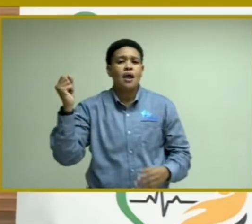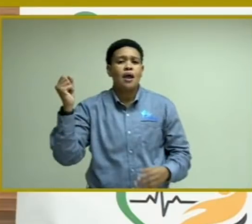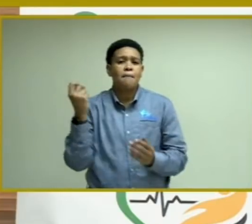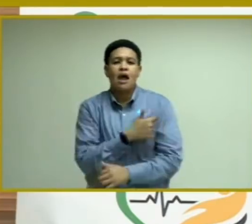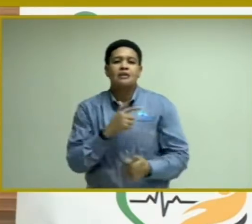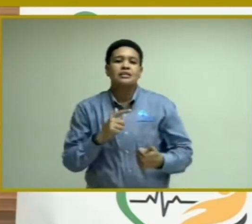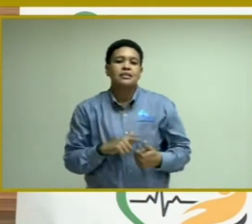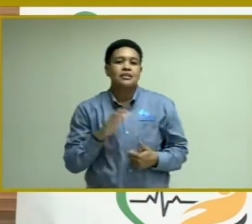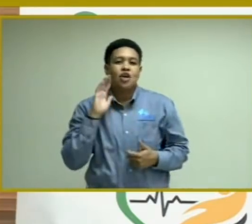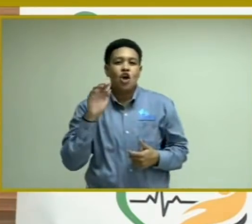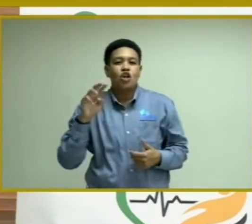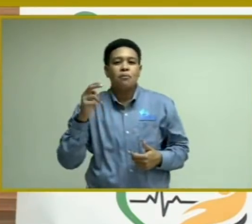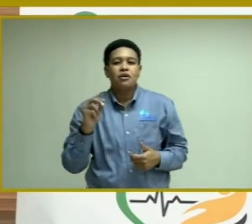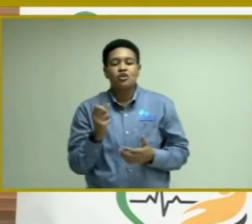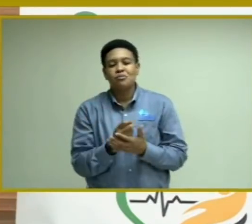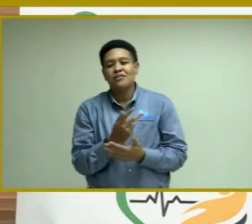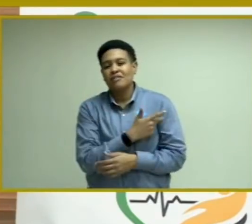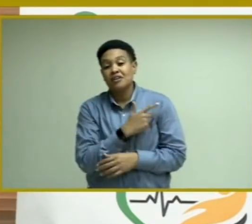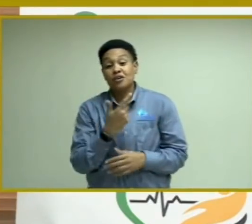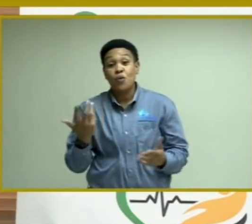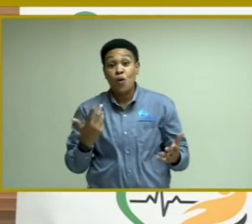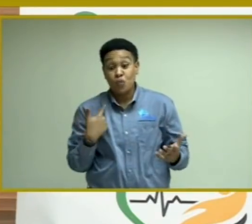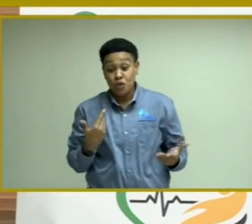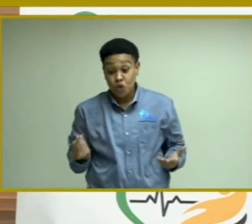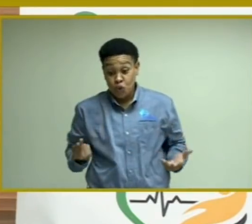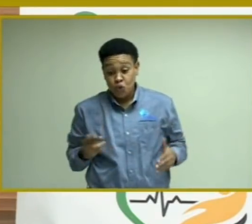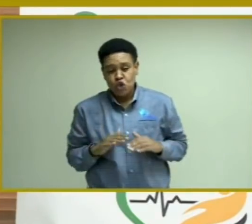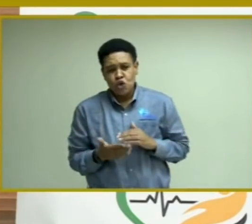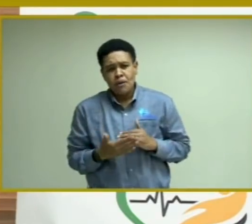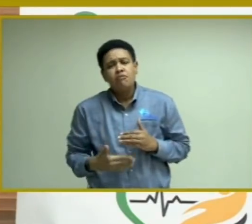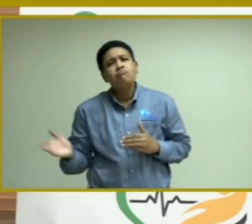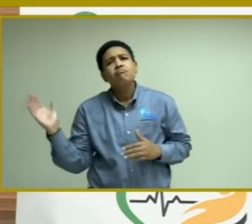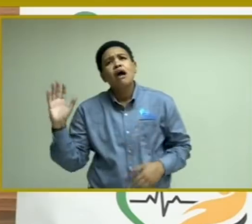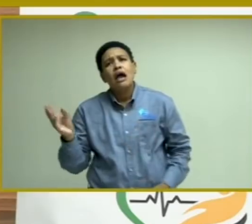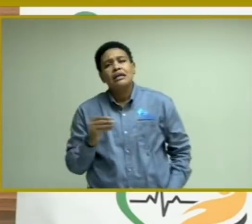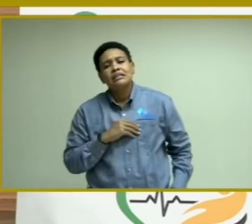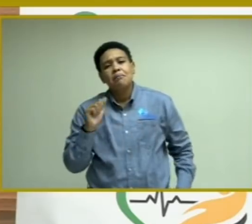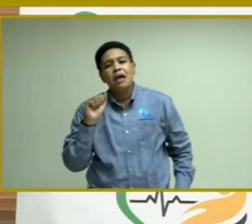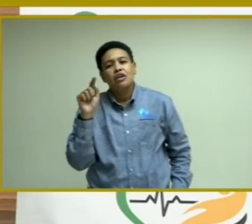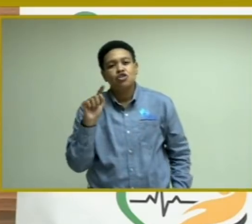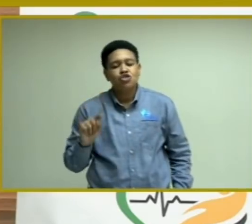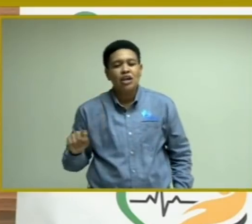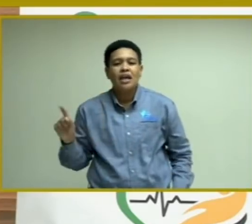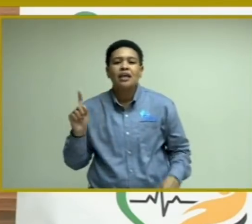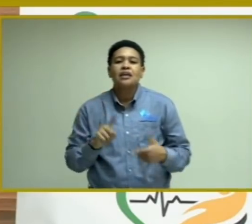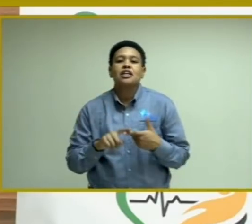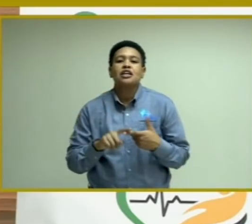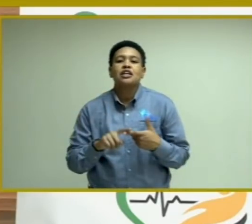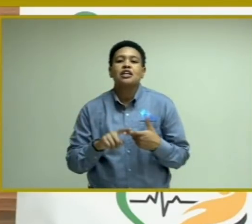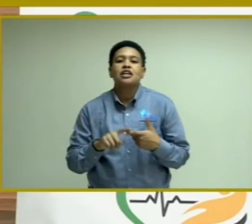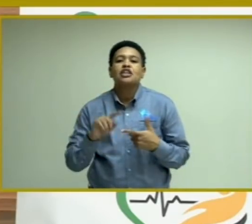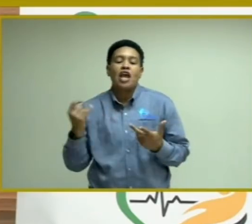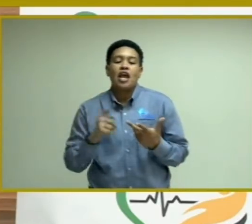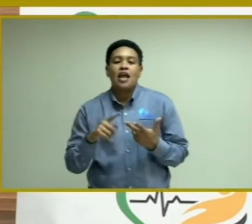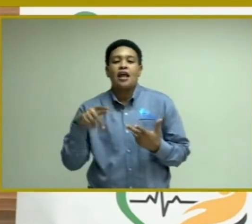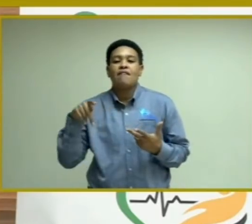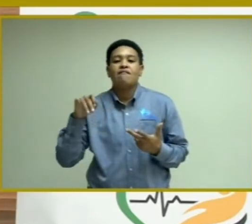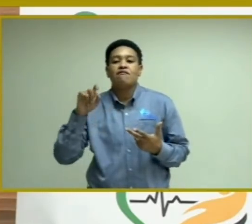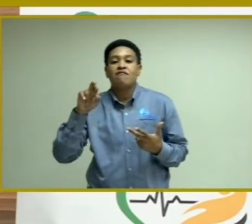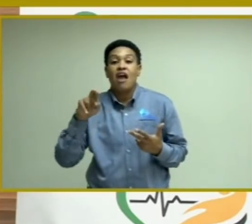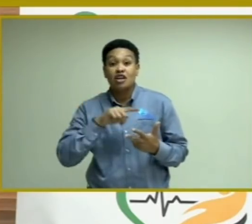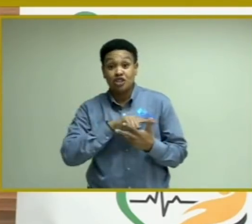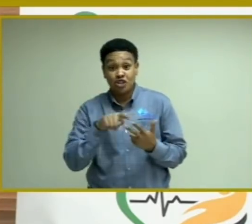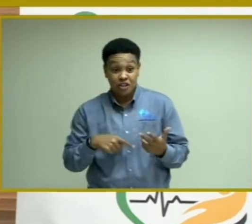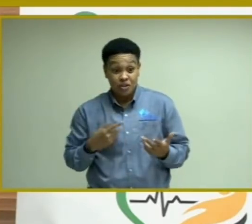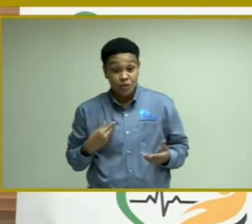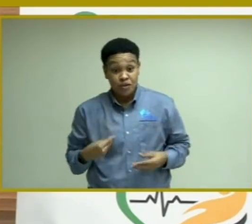which means that the vaccines that we apply here, AstraZeneca, J&J, and of course Pfizer,